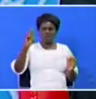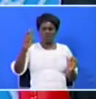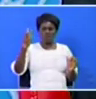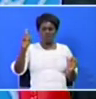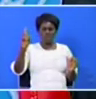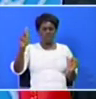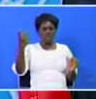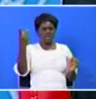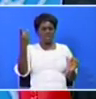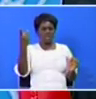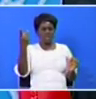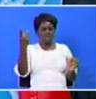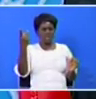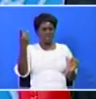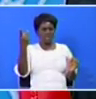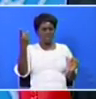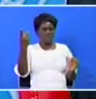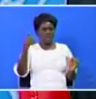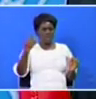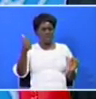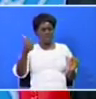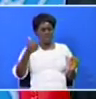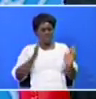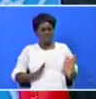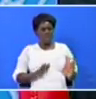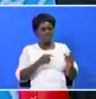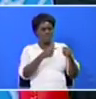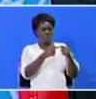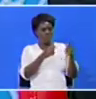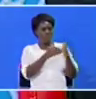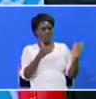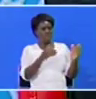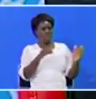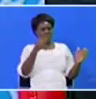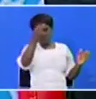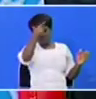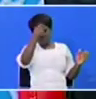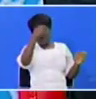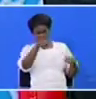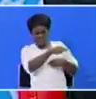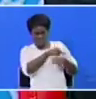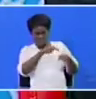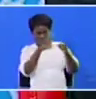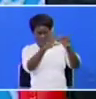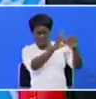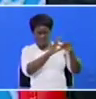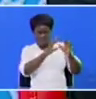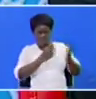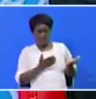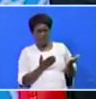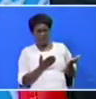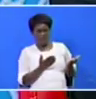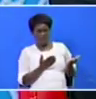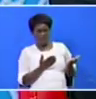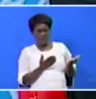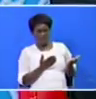Kenya territory, they are running somebody against Weta. Mm. You're now telling me they are national alliance? Okay, forget the